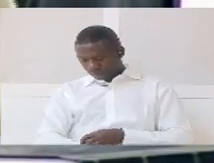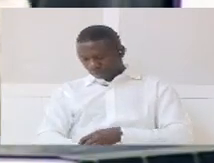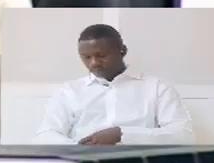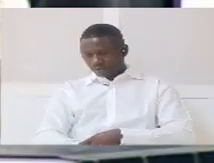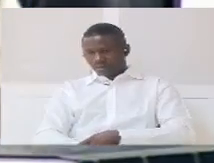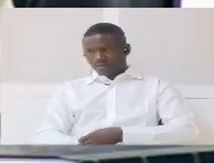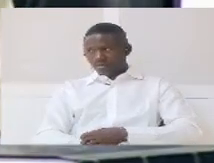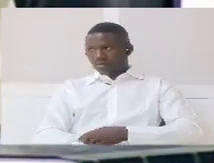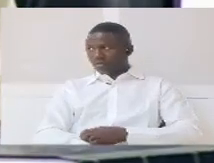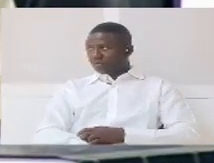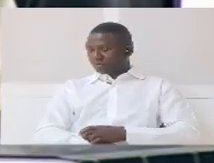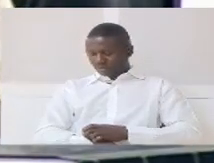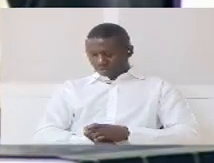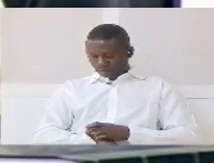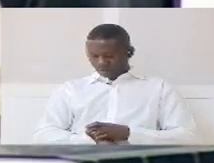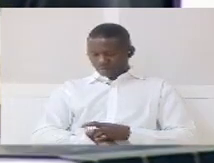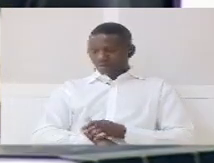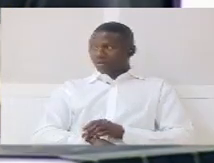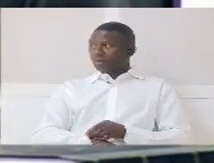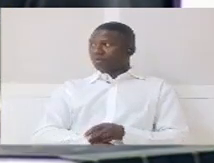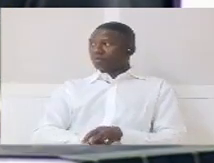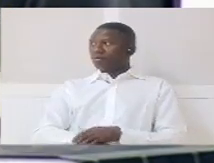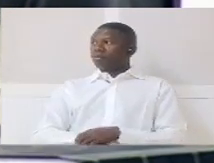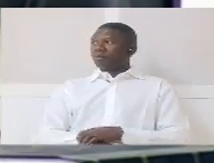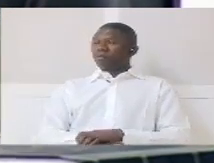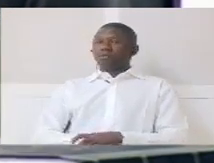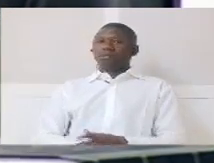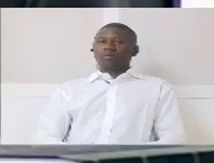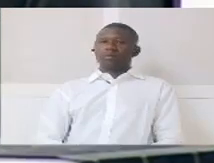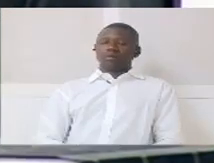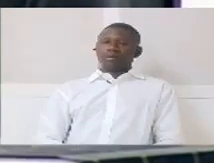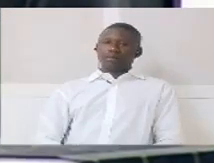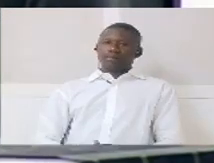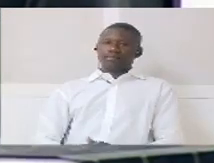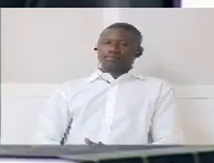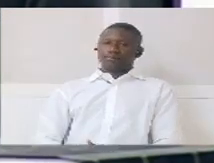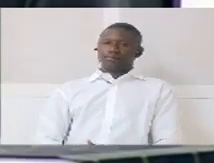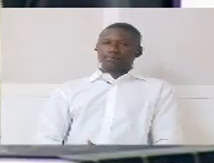is consistent with his testimony, so I'll just admit the whole statement. Thank you.